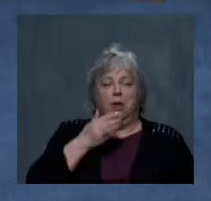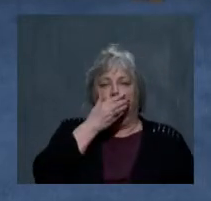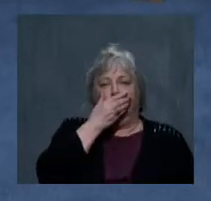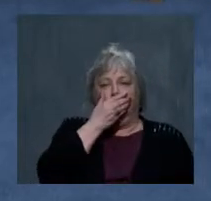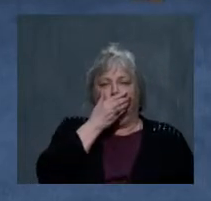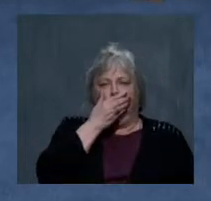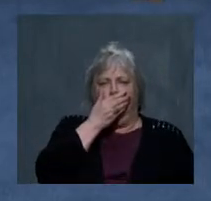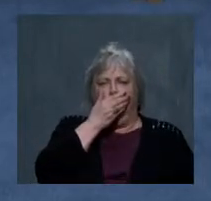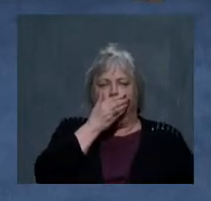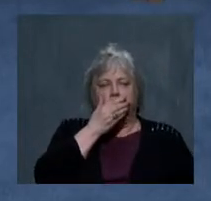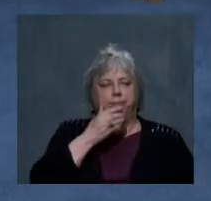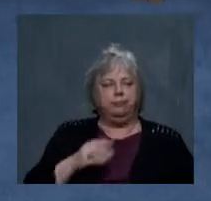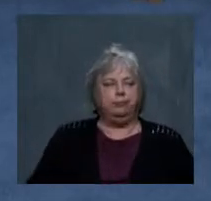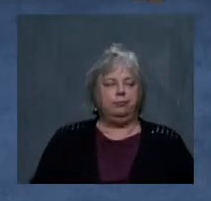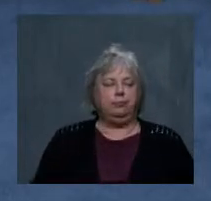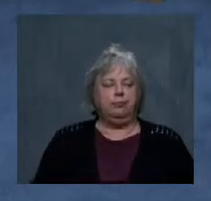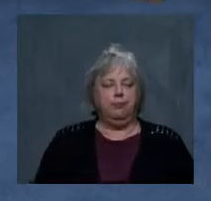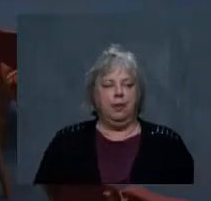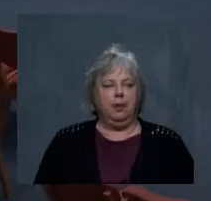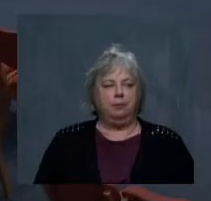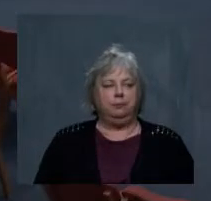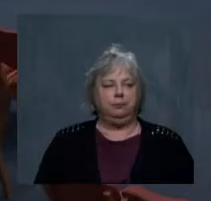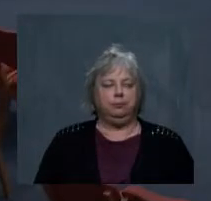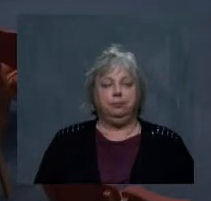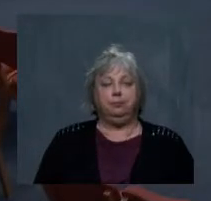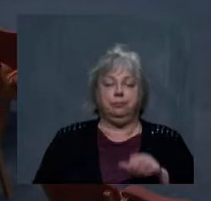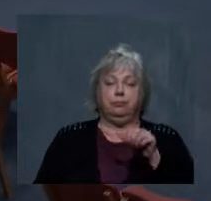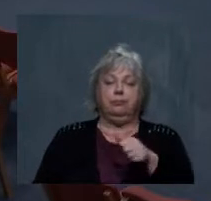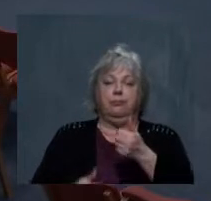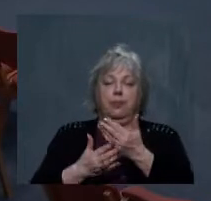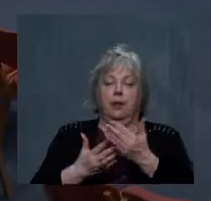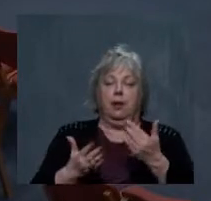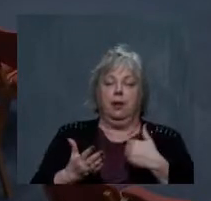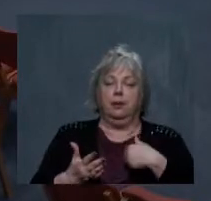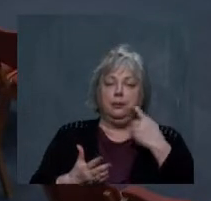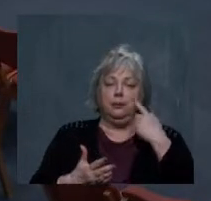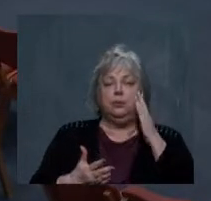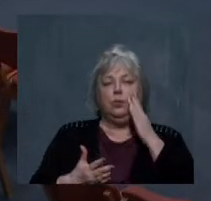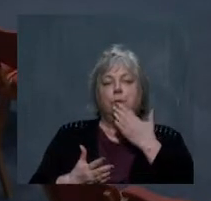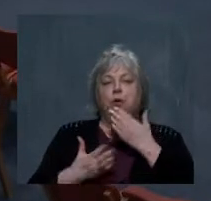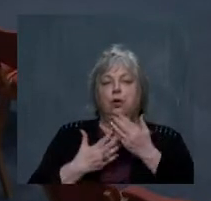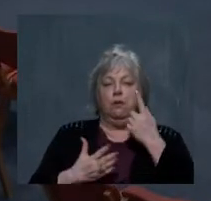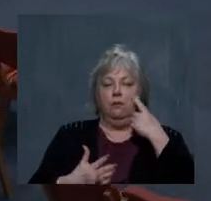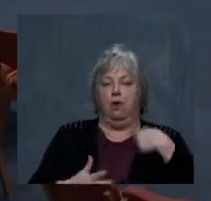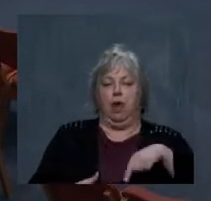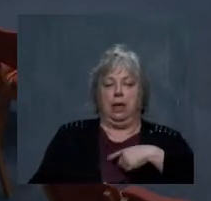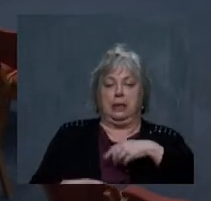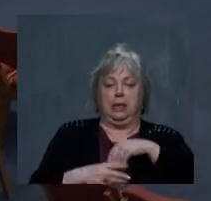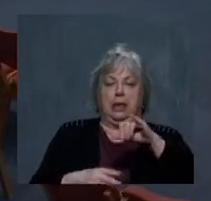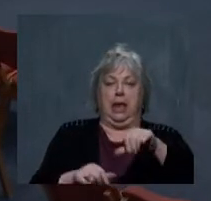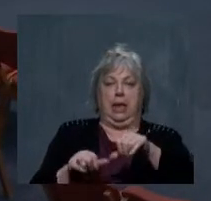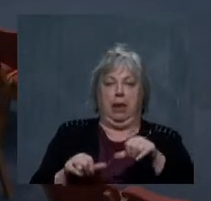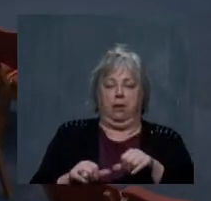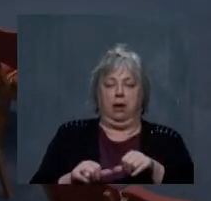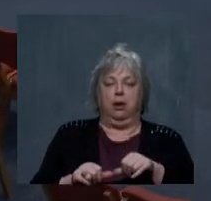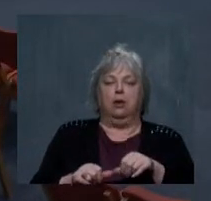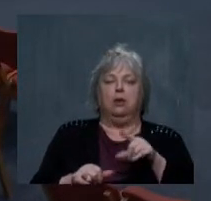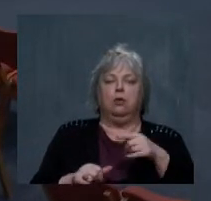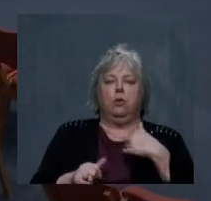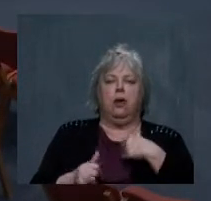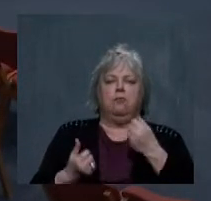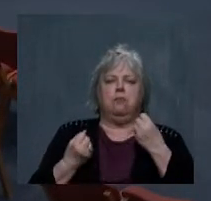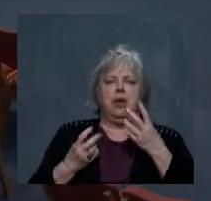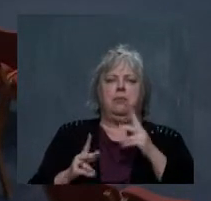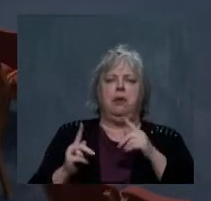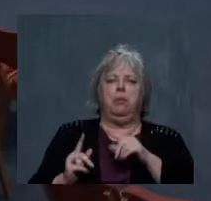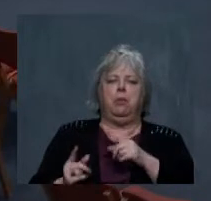And honestly, I just another thing I think it would be good for us in this area, you have a lot of people that are coming out there, it's for